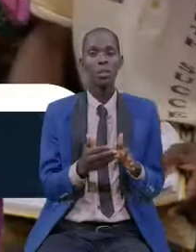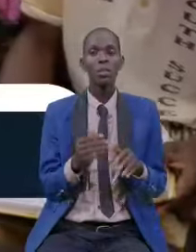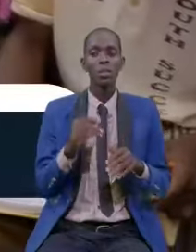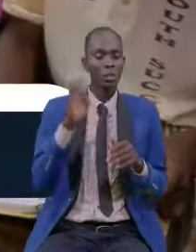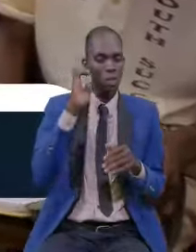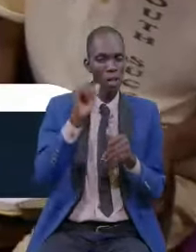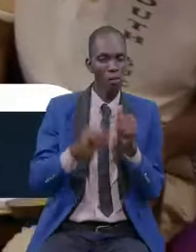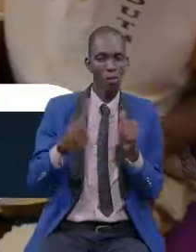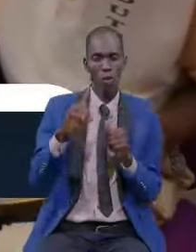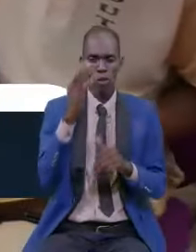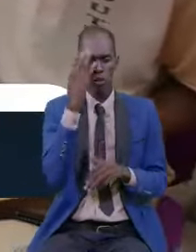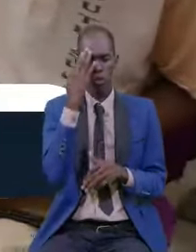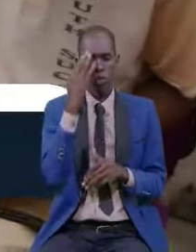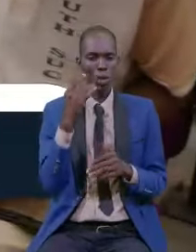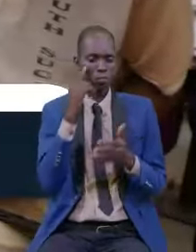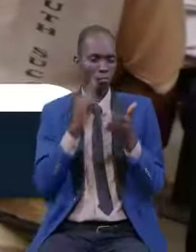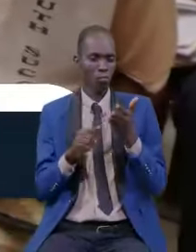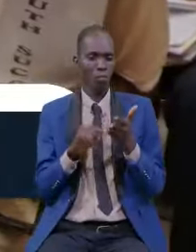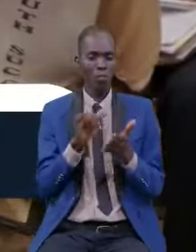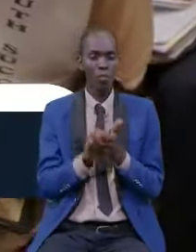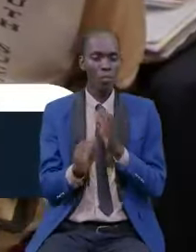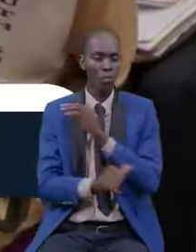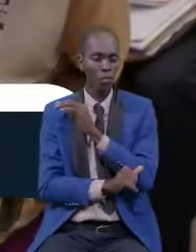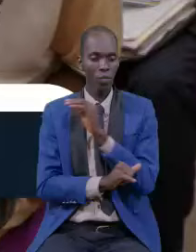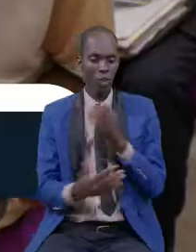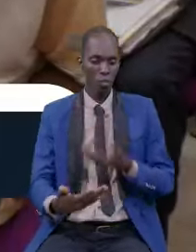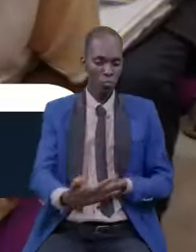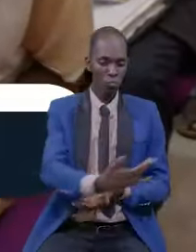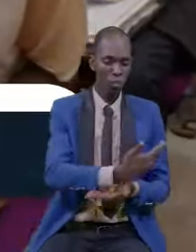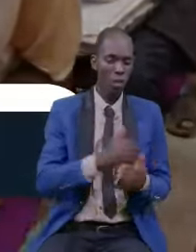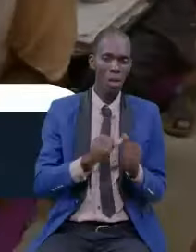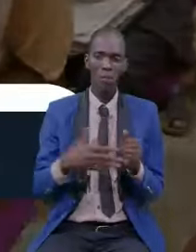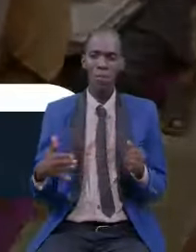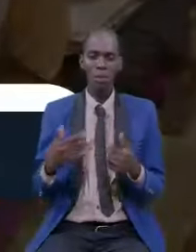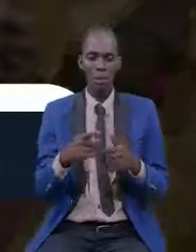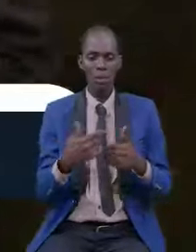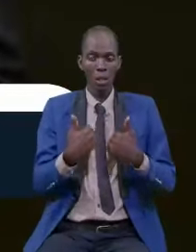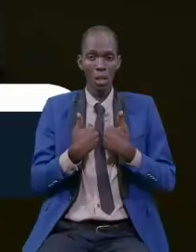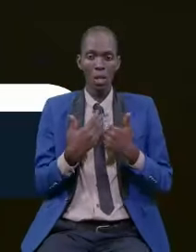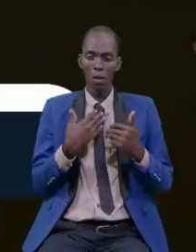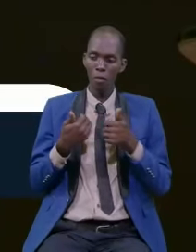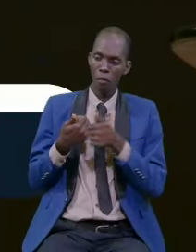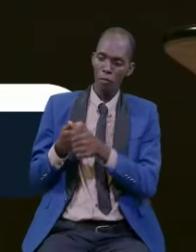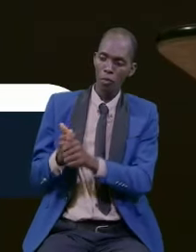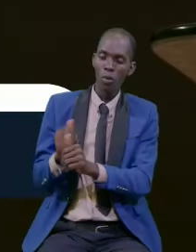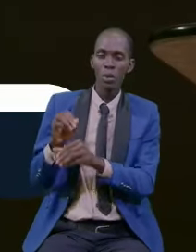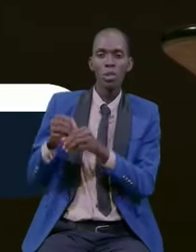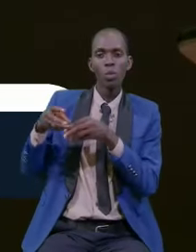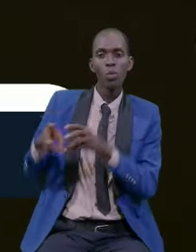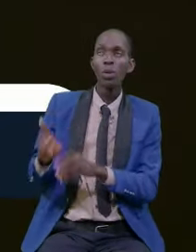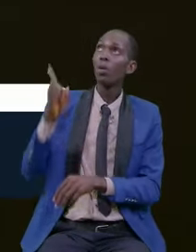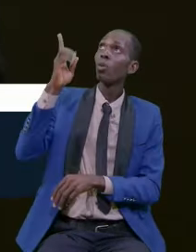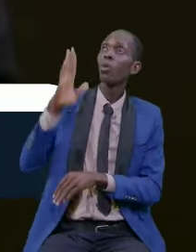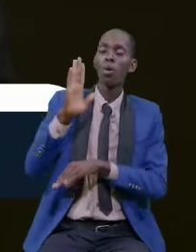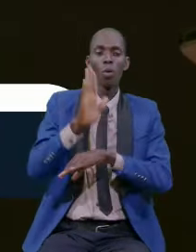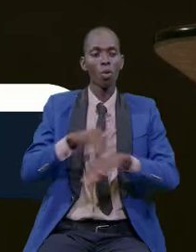when he took everything he had and he went in the direction God had called him. Everybody